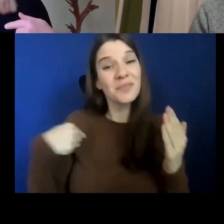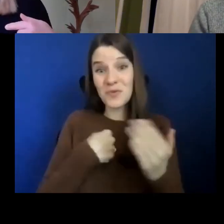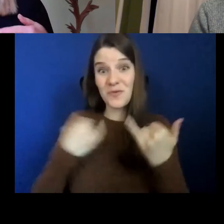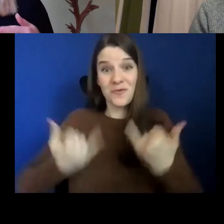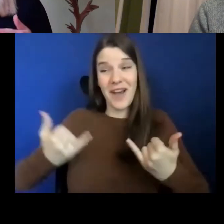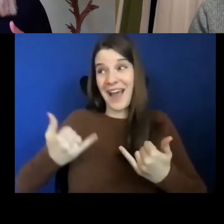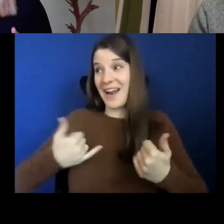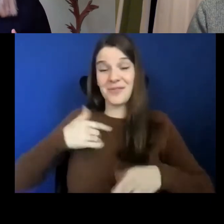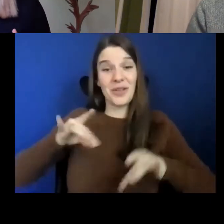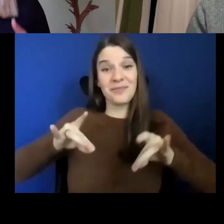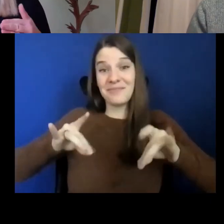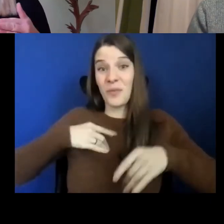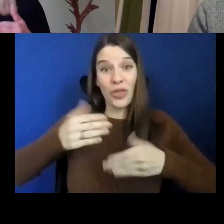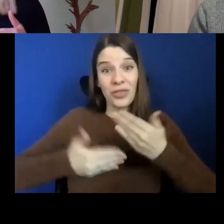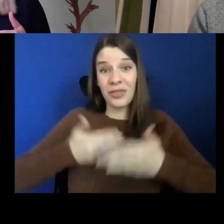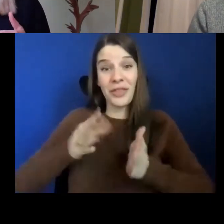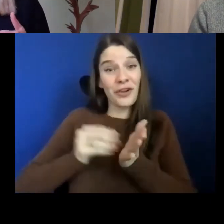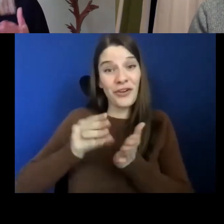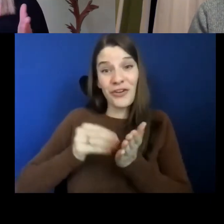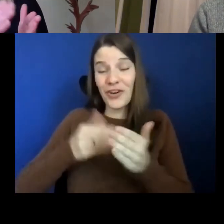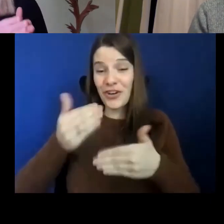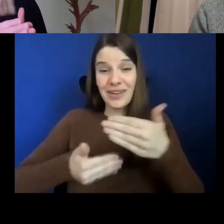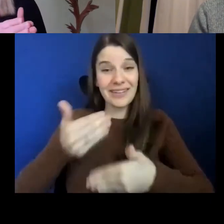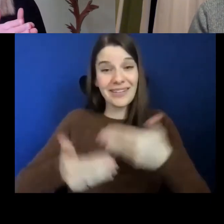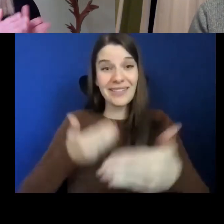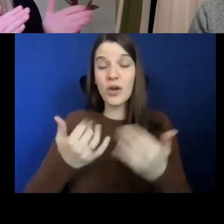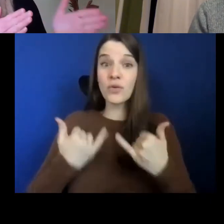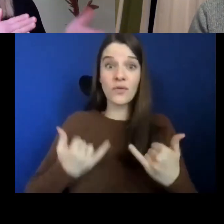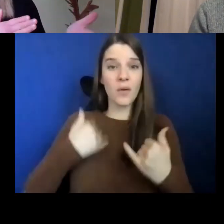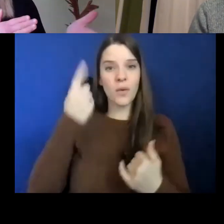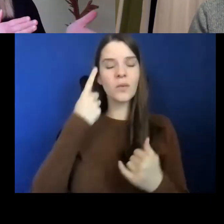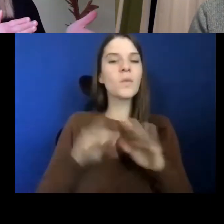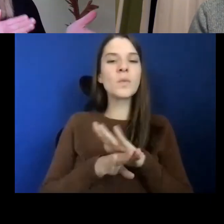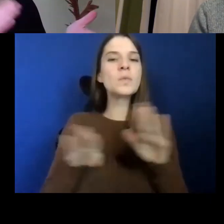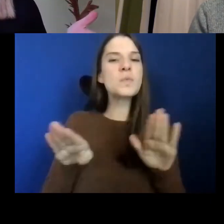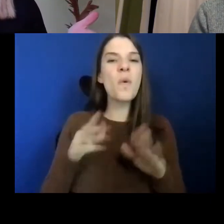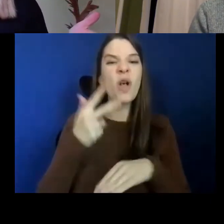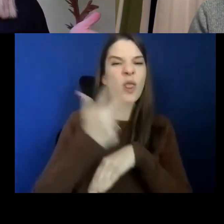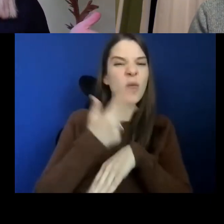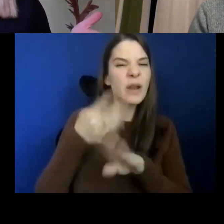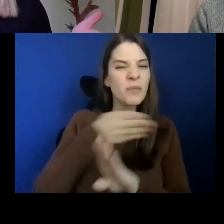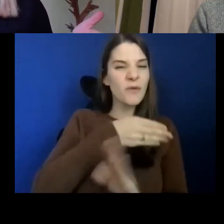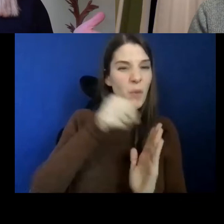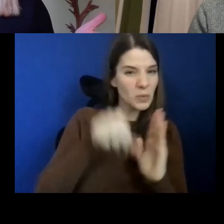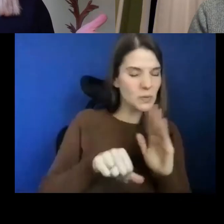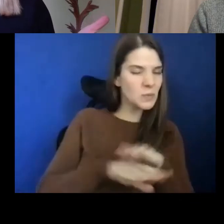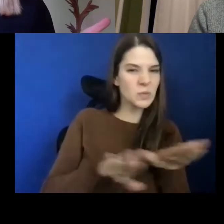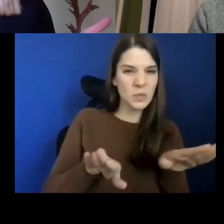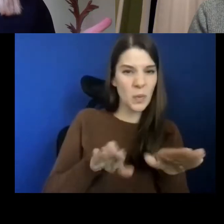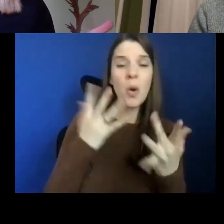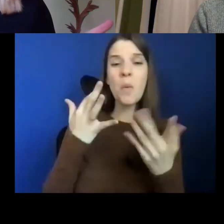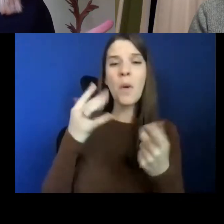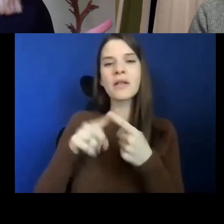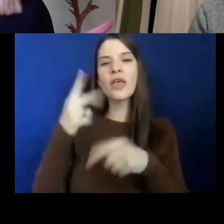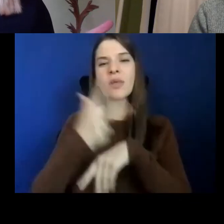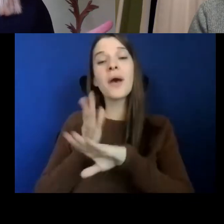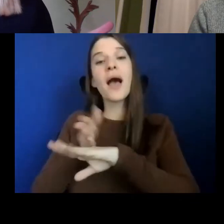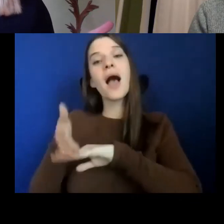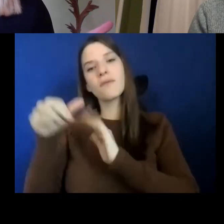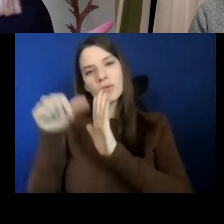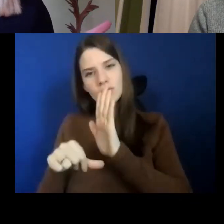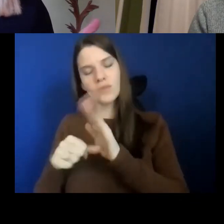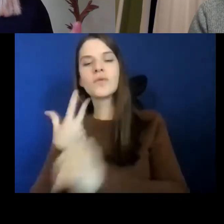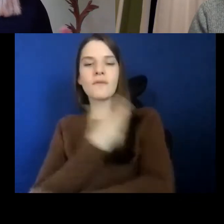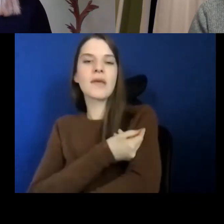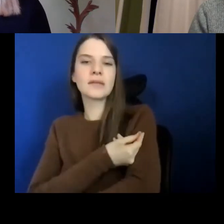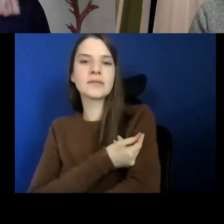we're going. Our current thought process is don't get the vaccine 3 days before surgery and wait until 3 days after surgery to